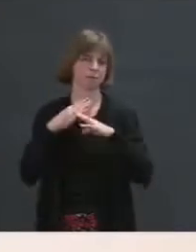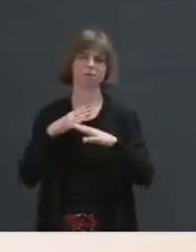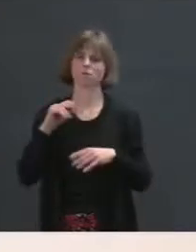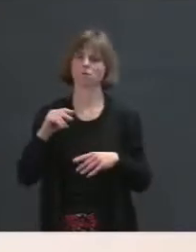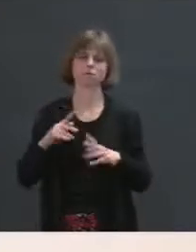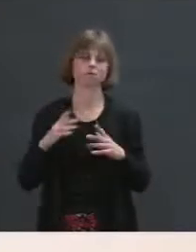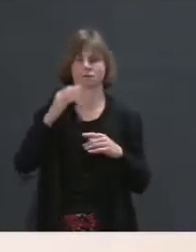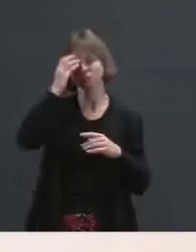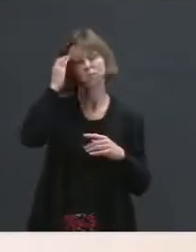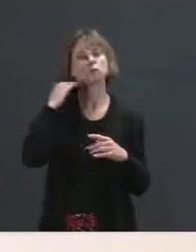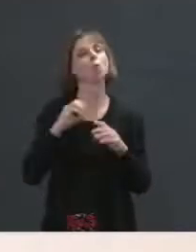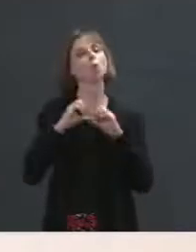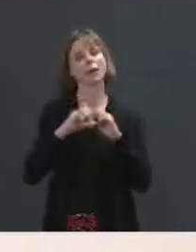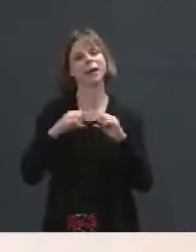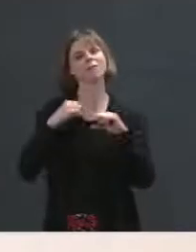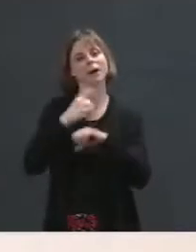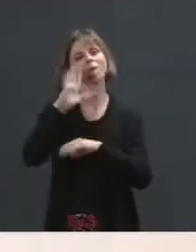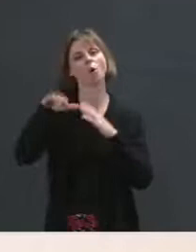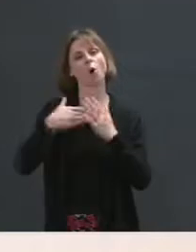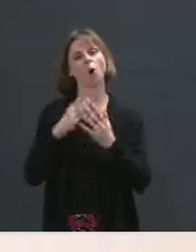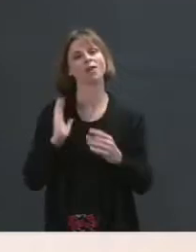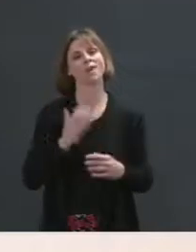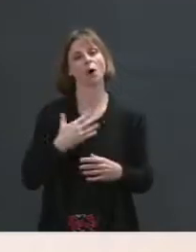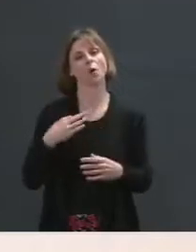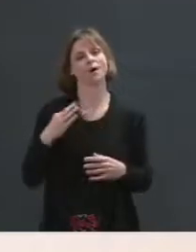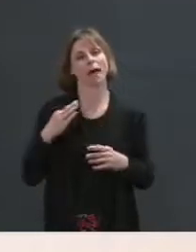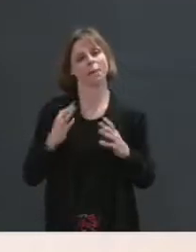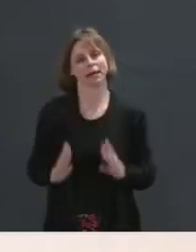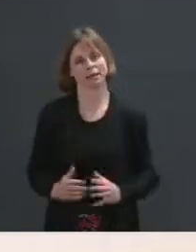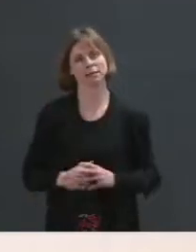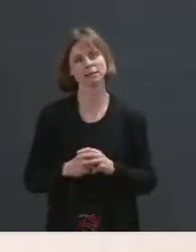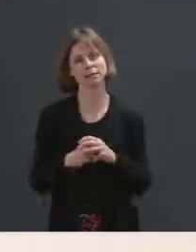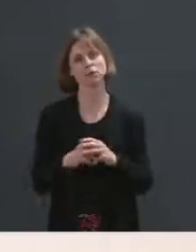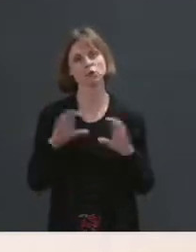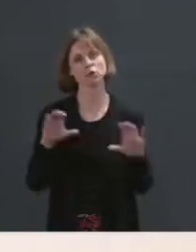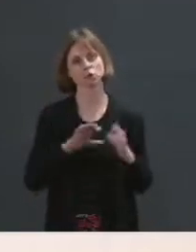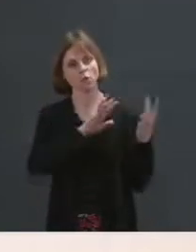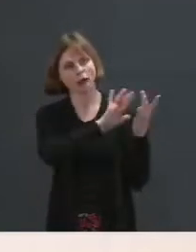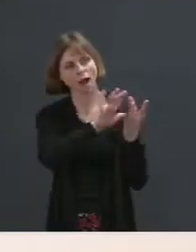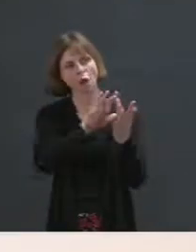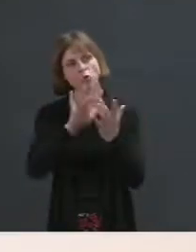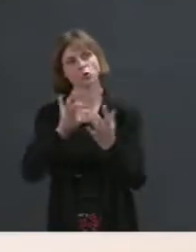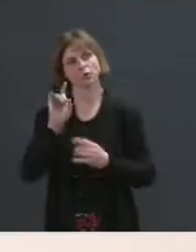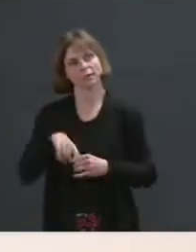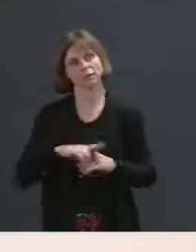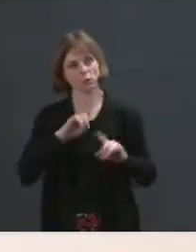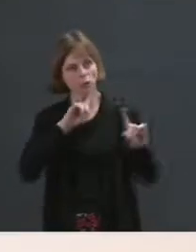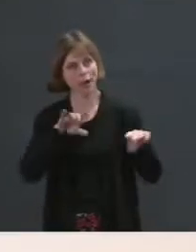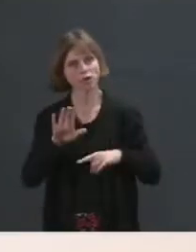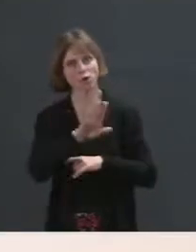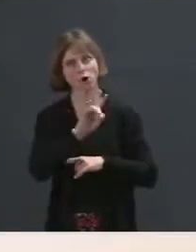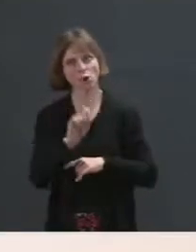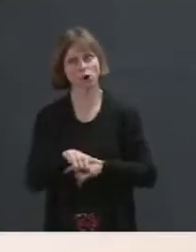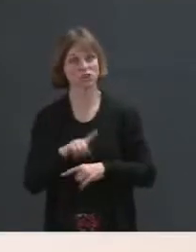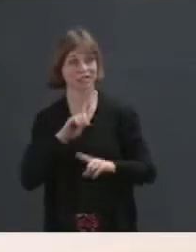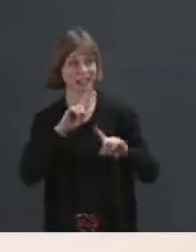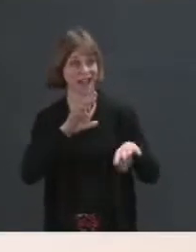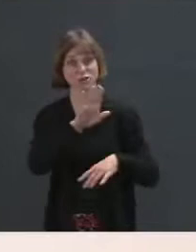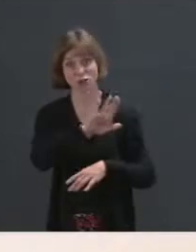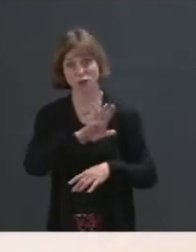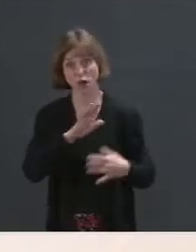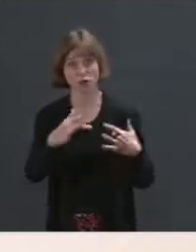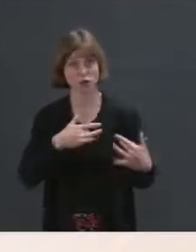all of our nominees, continuing to do the outreach needed, to answer questions, to address concerns anyone has, to